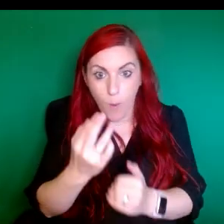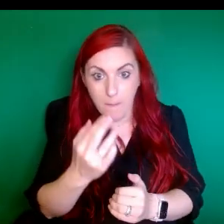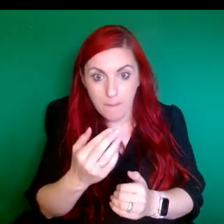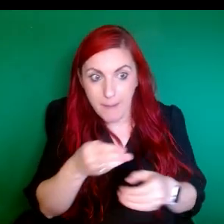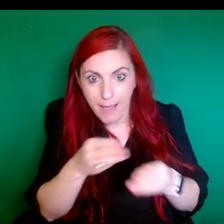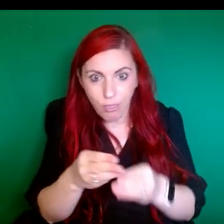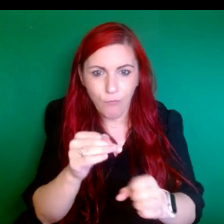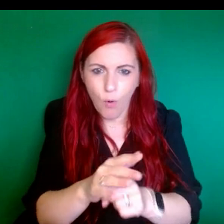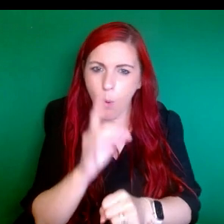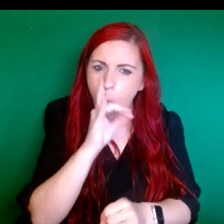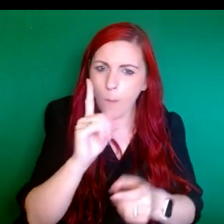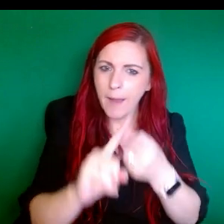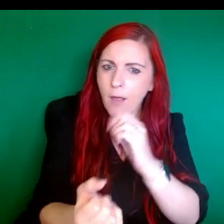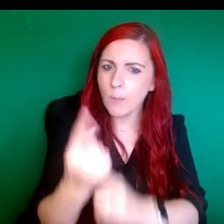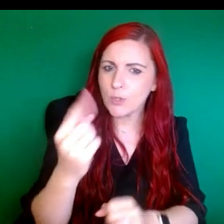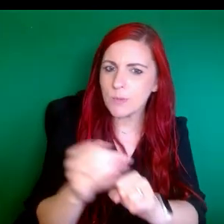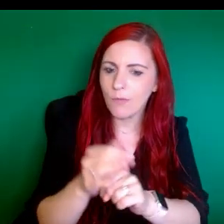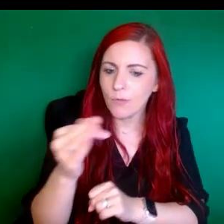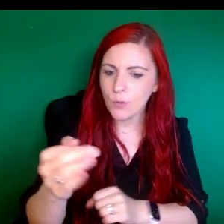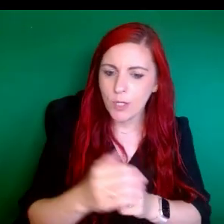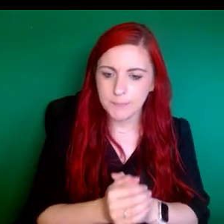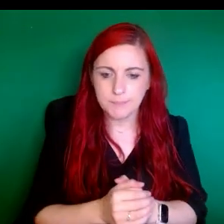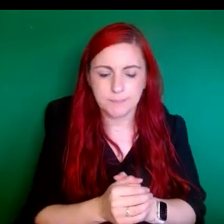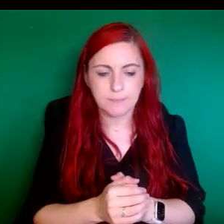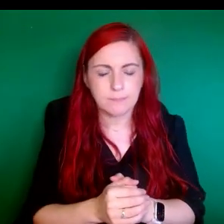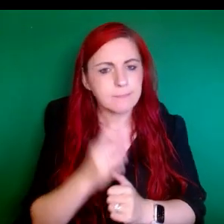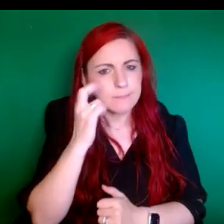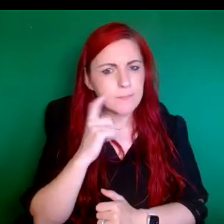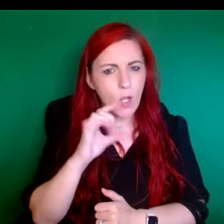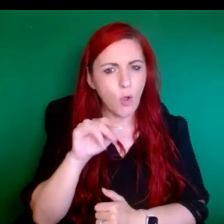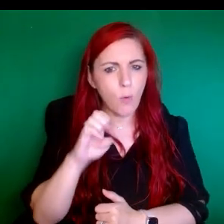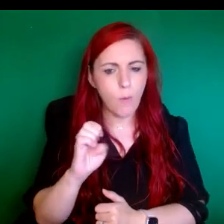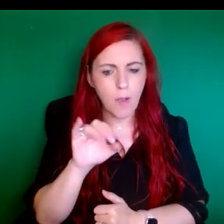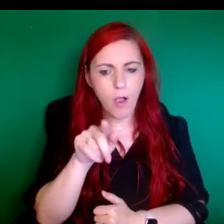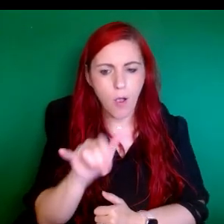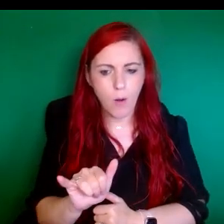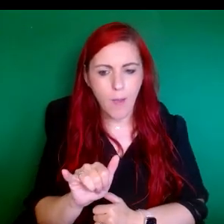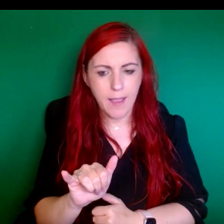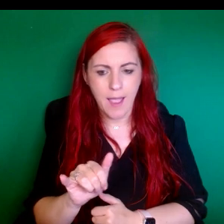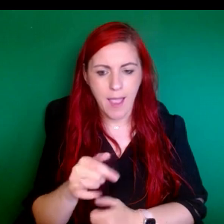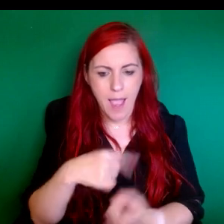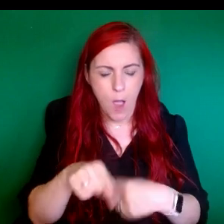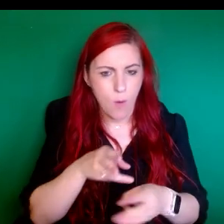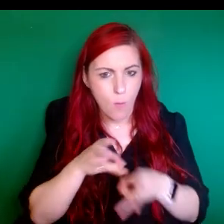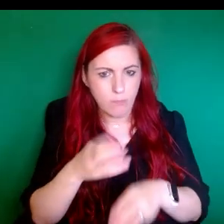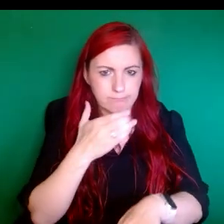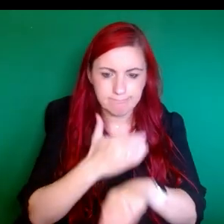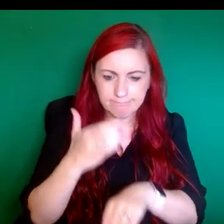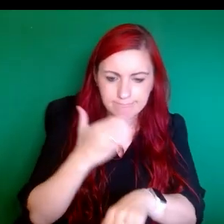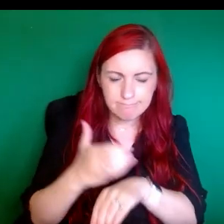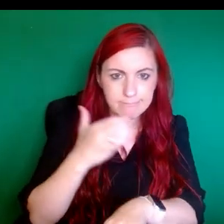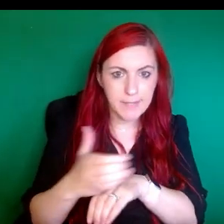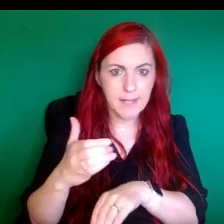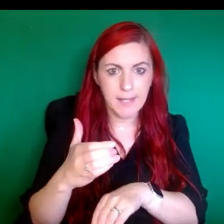Let me emphasise that COPE Galway's impactful work was carried out uninterrupted, even while the global recruitment and retention crisis remained its